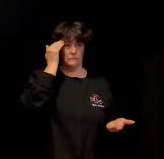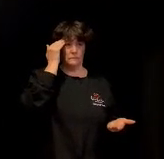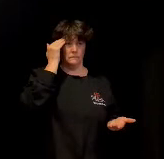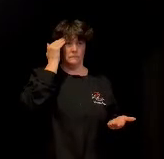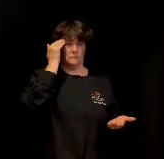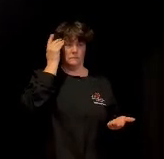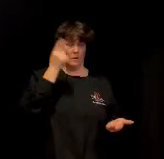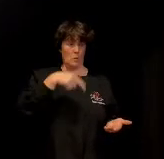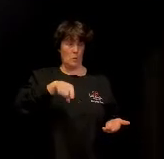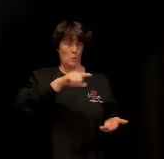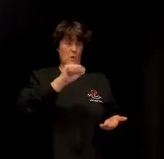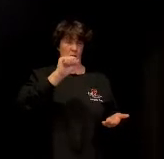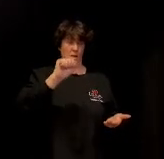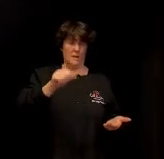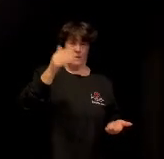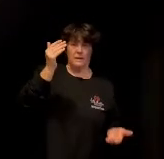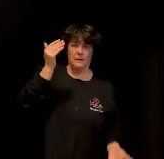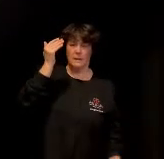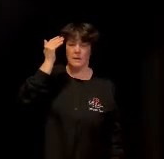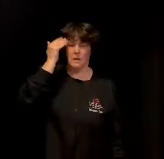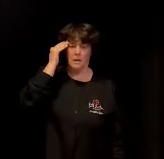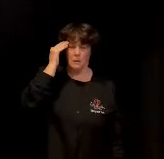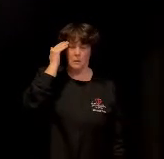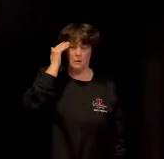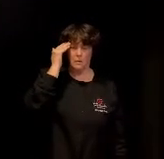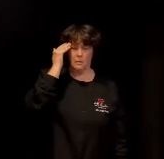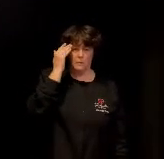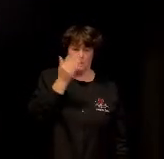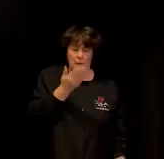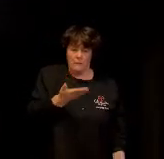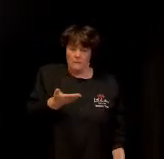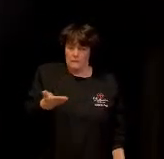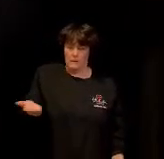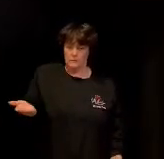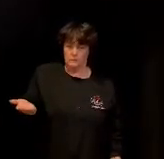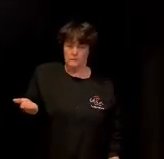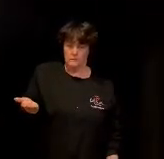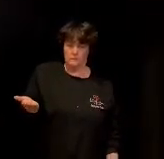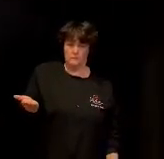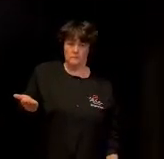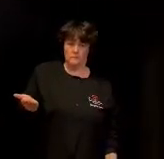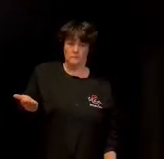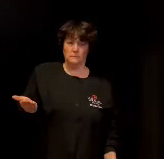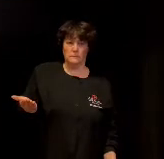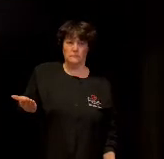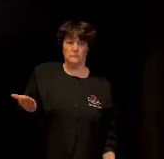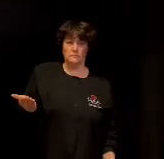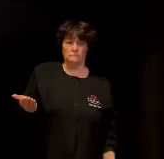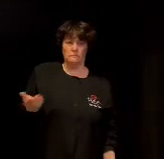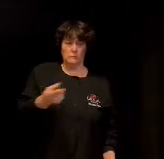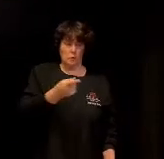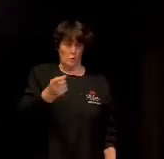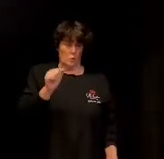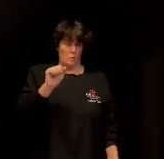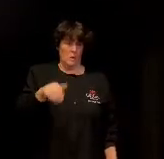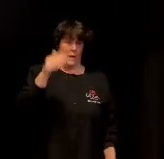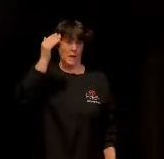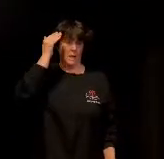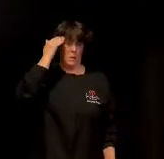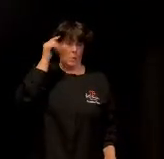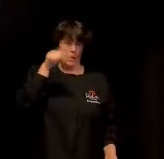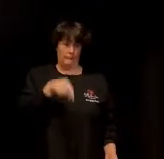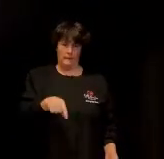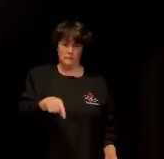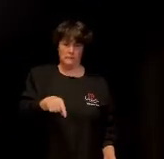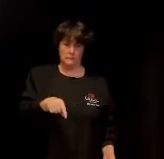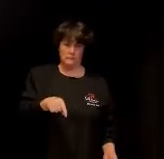That you can know the things. You can know this. This